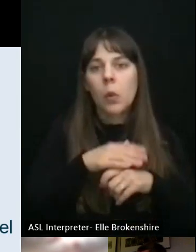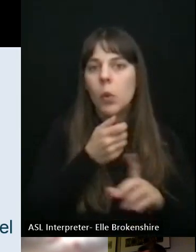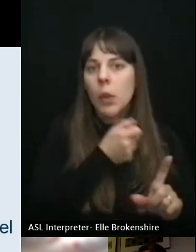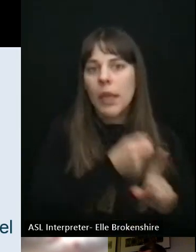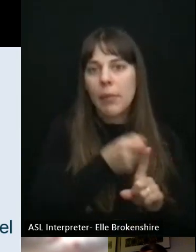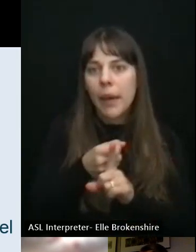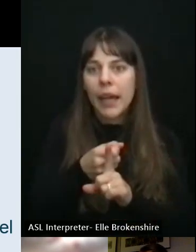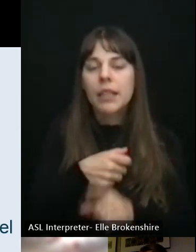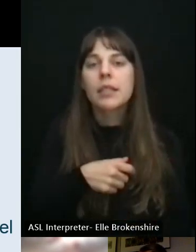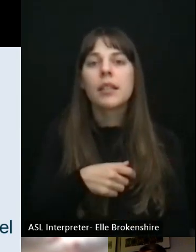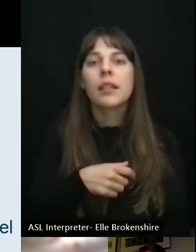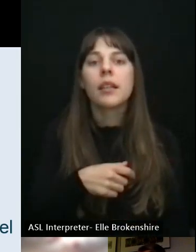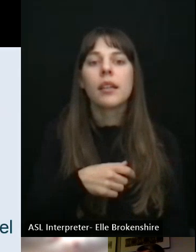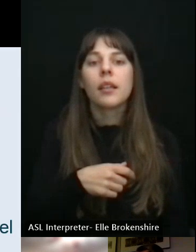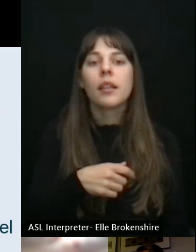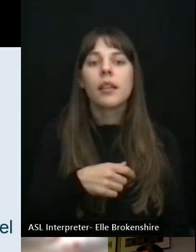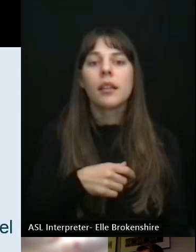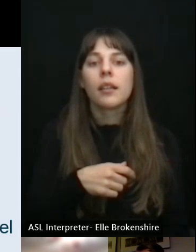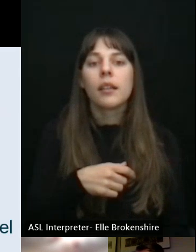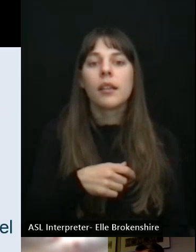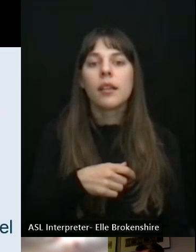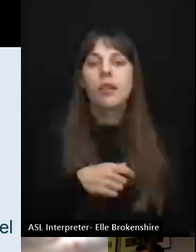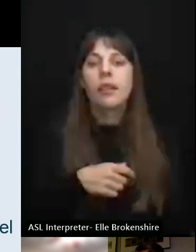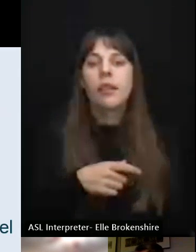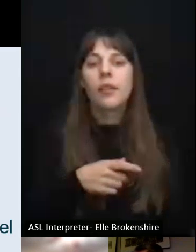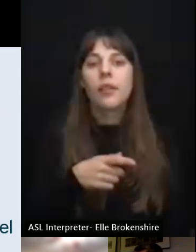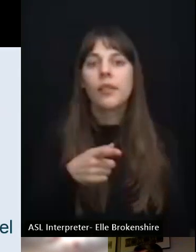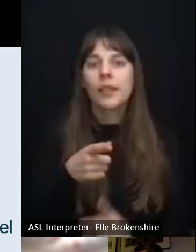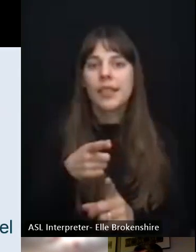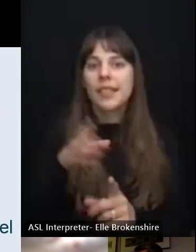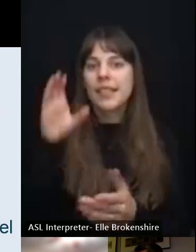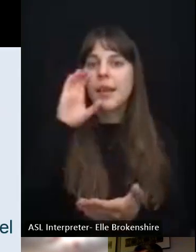this is the construction of a mini high block station.